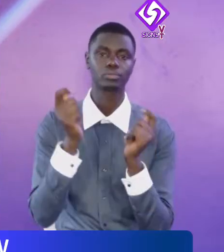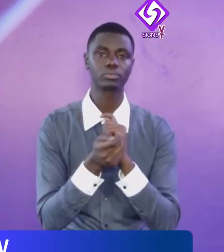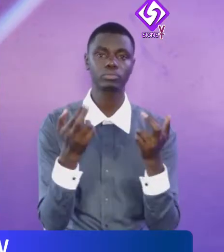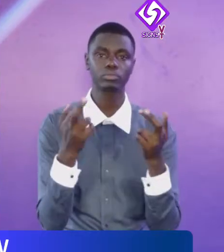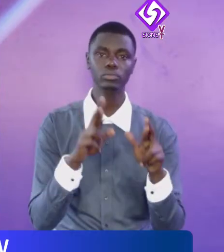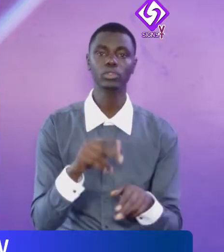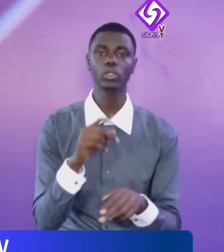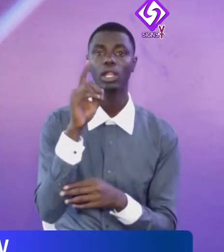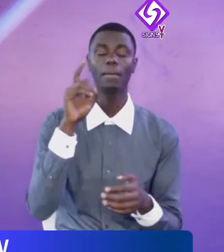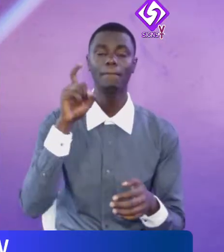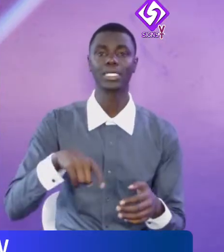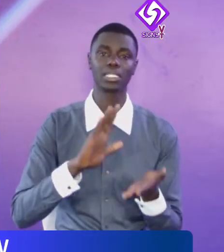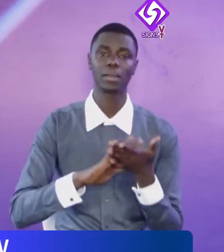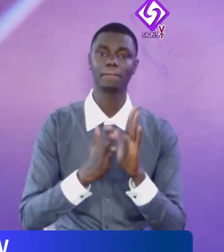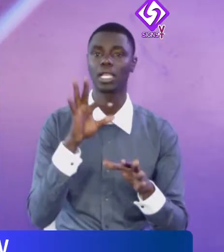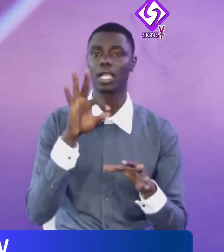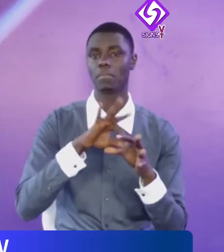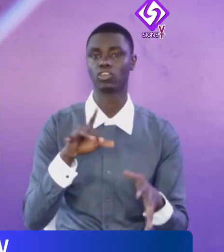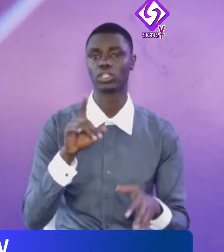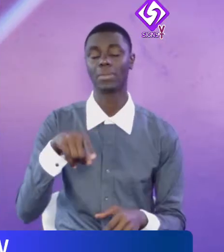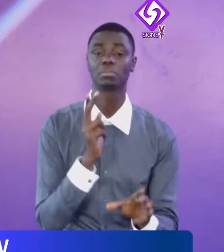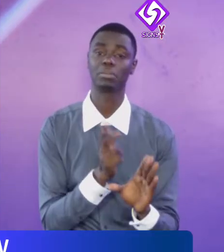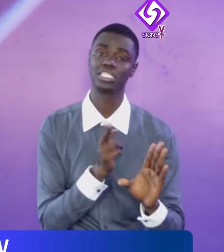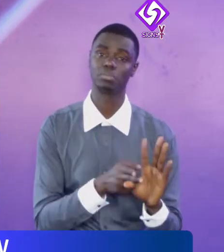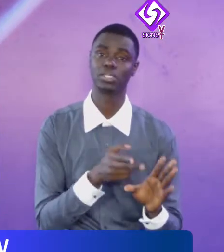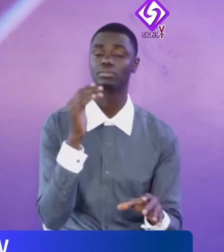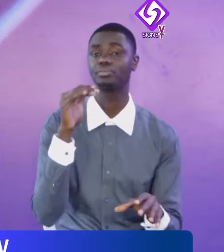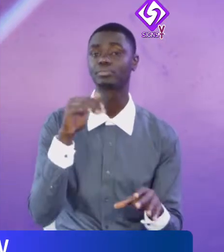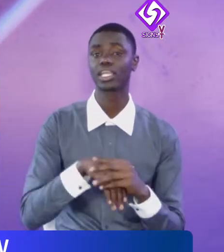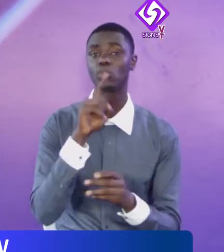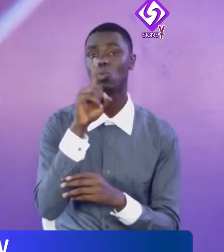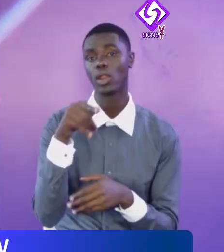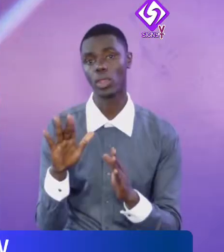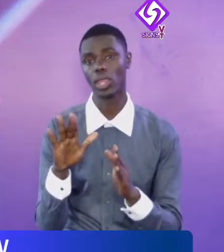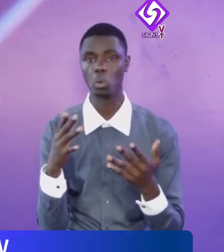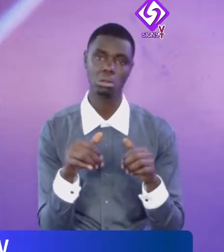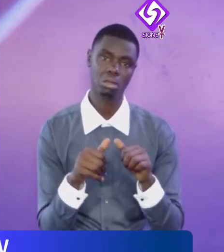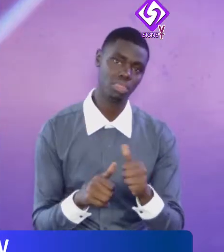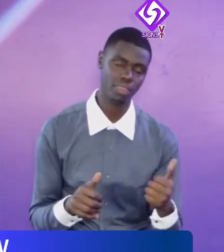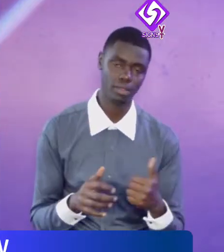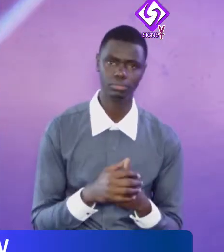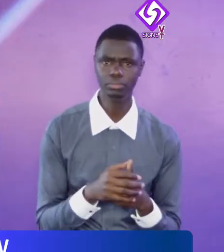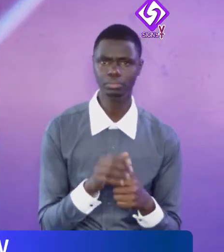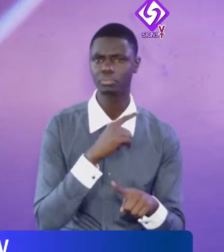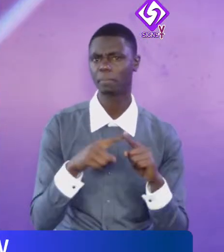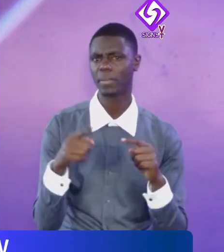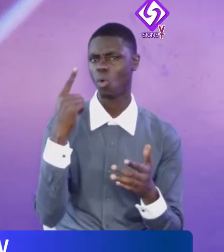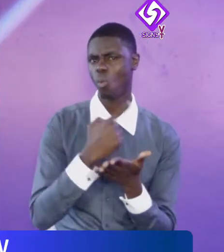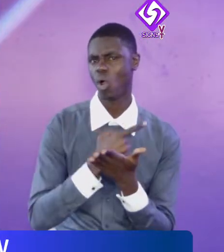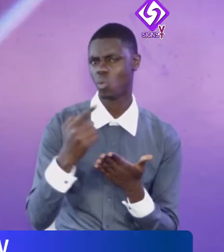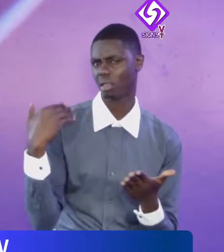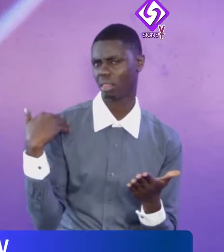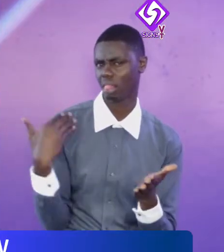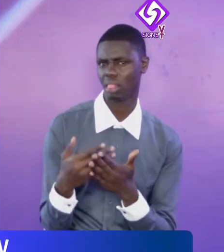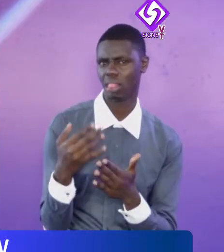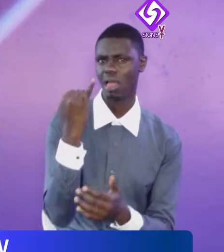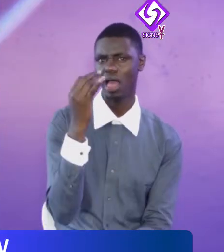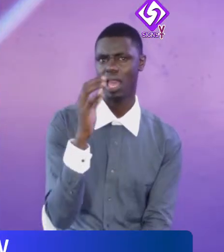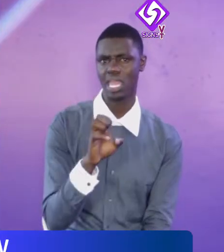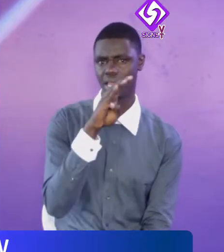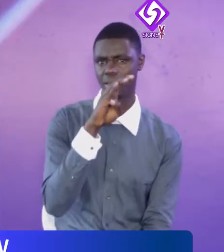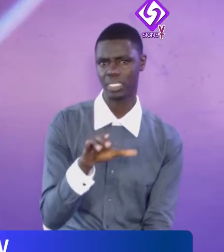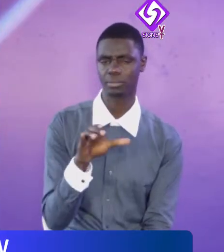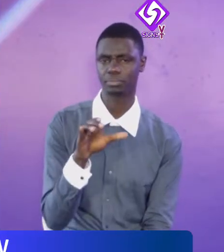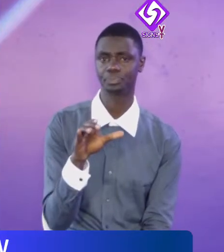has to become a voter. You have to participate in one way or the other. And about almost a week ago, the Independent and Electoral